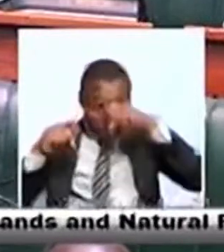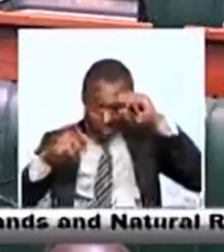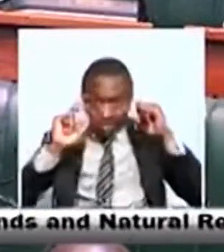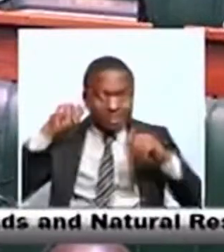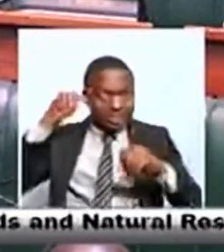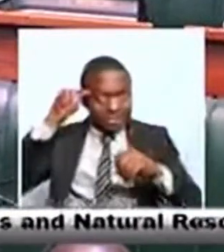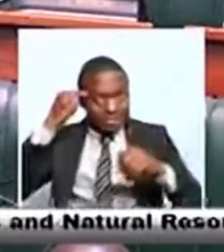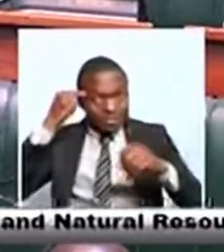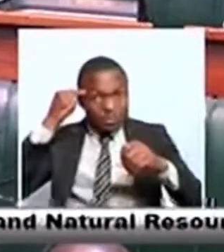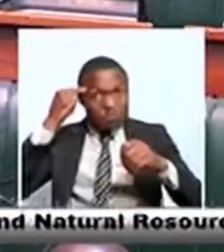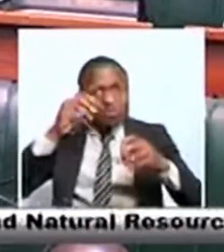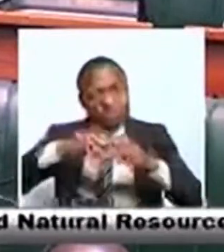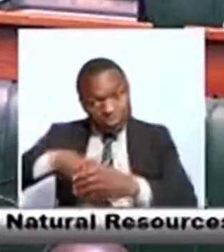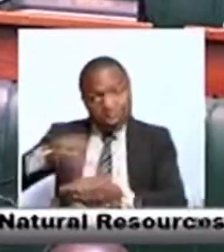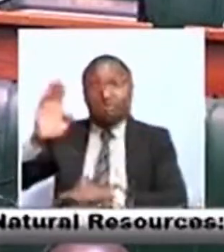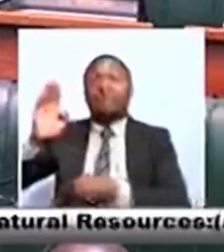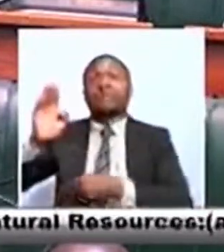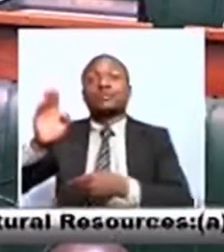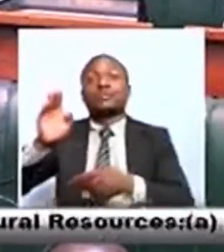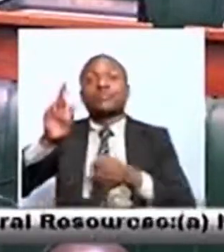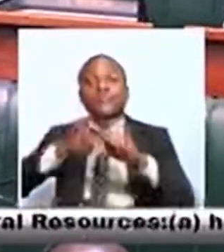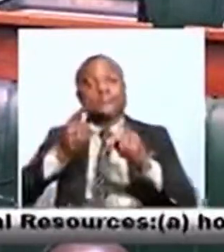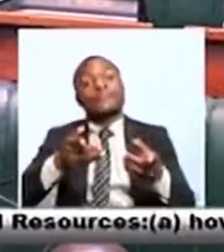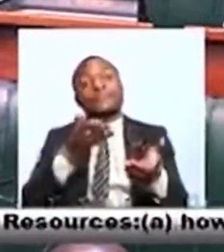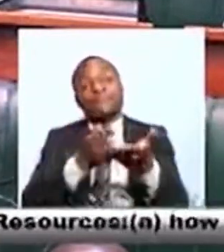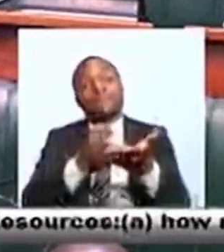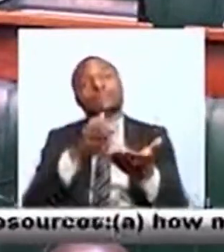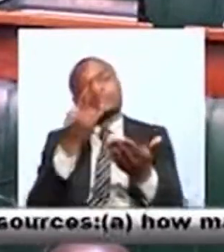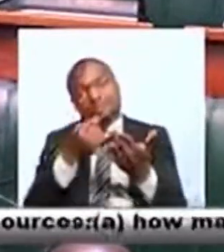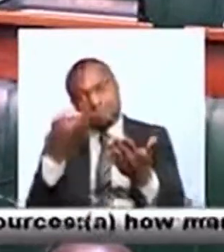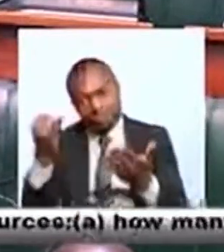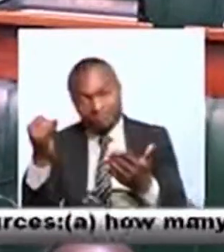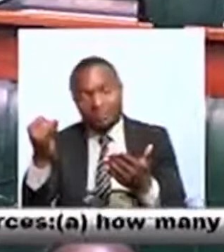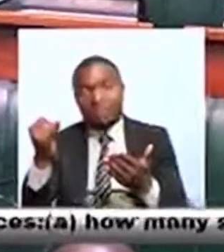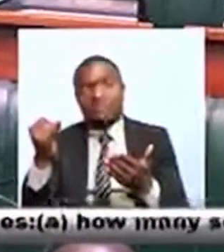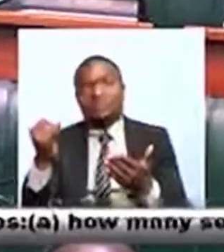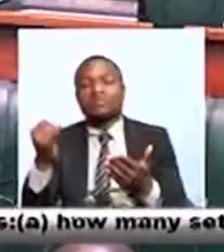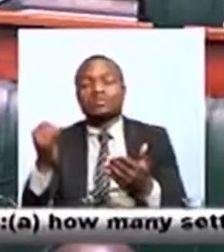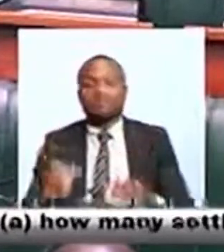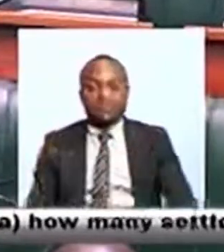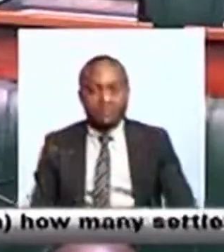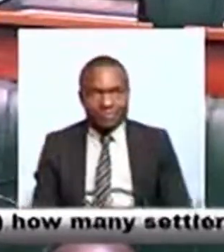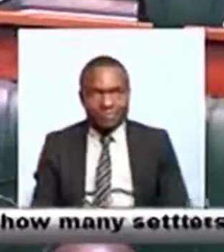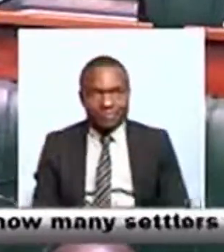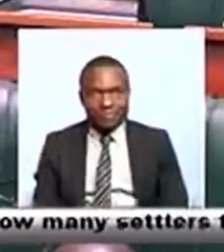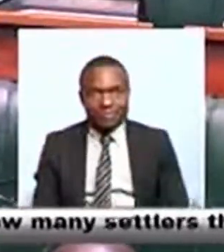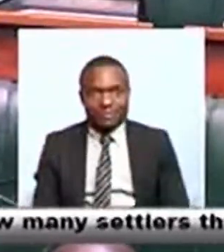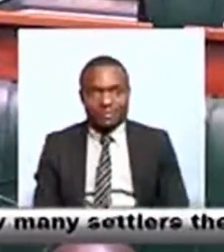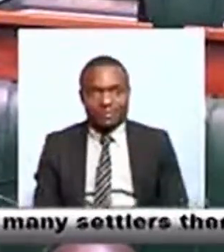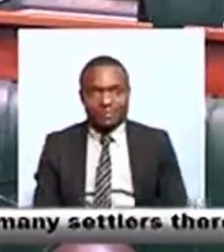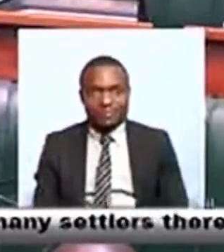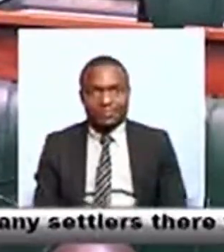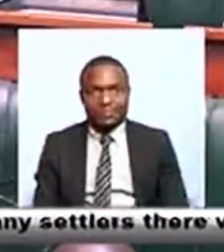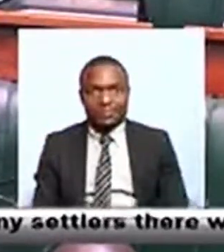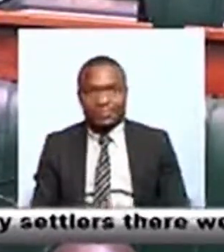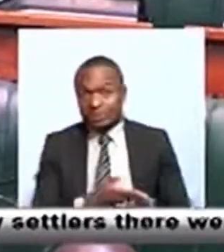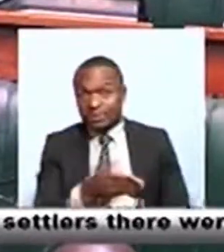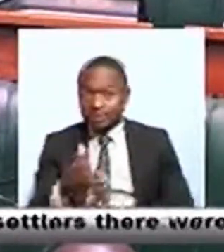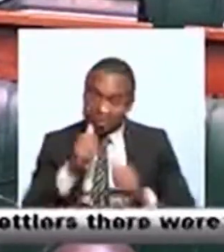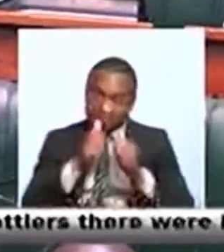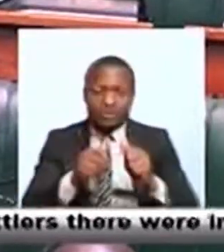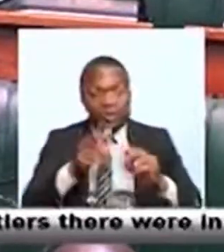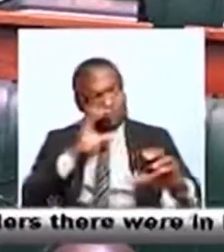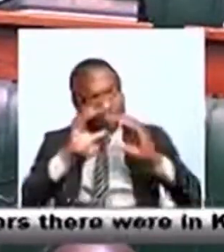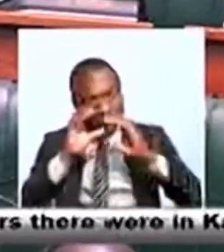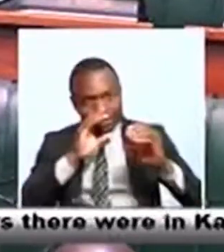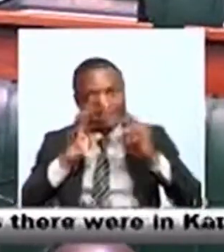throw them out, but that it would be an issue of exhausting, the channels of communication and